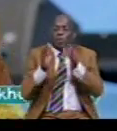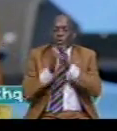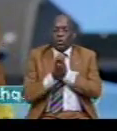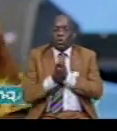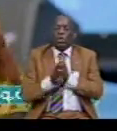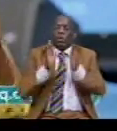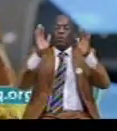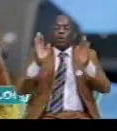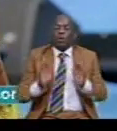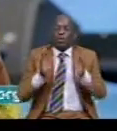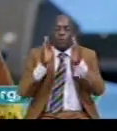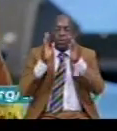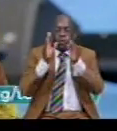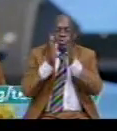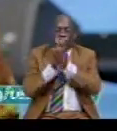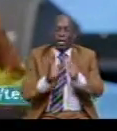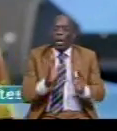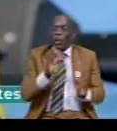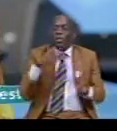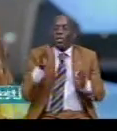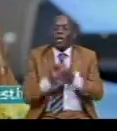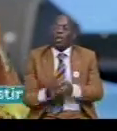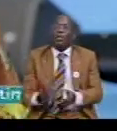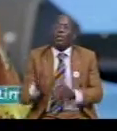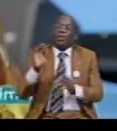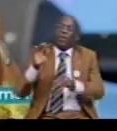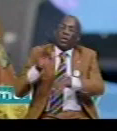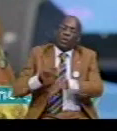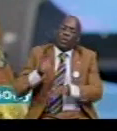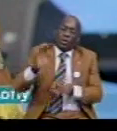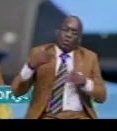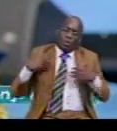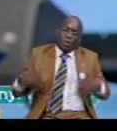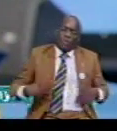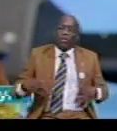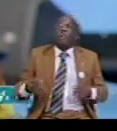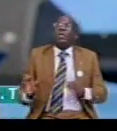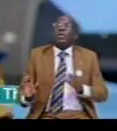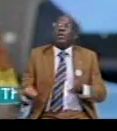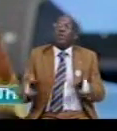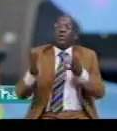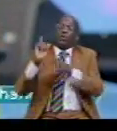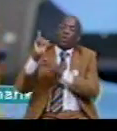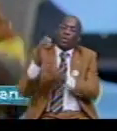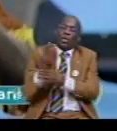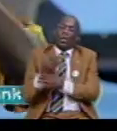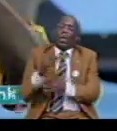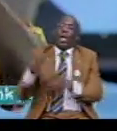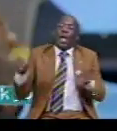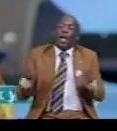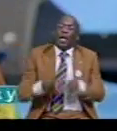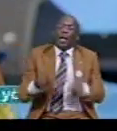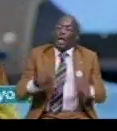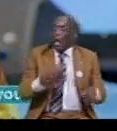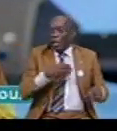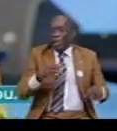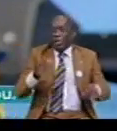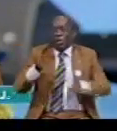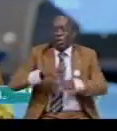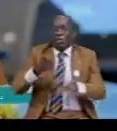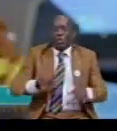ka gbekeje lebi to ndun wa bi mo se gbowo le ibi kun mi bayi bi baba se pari adura tan